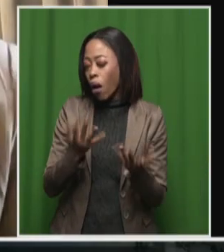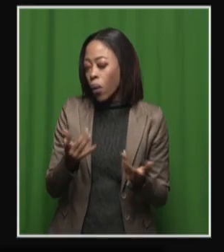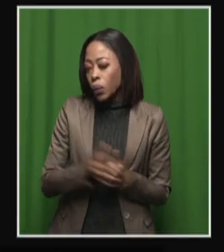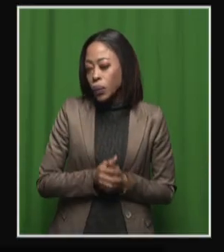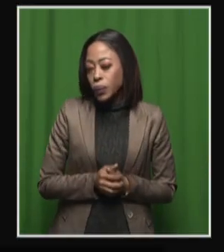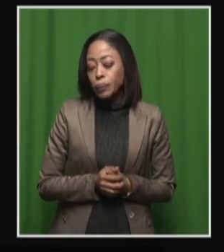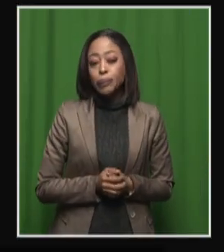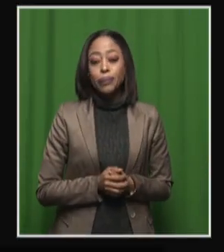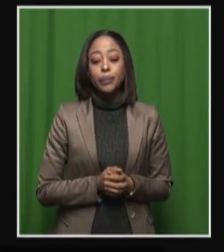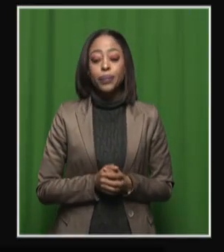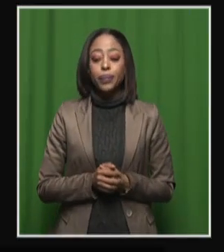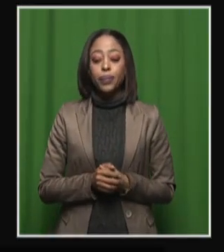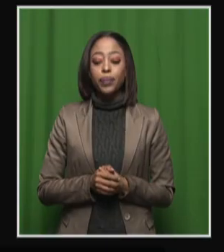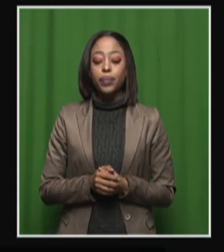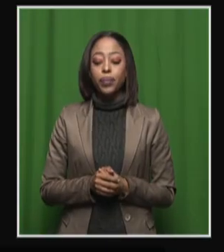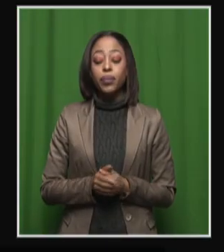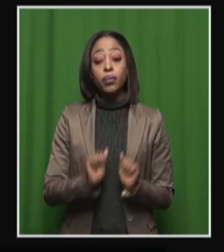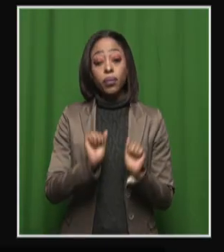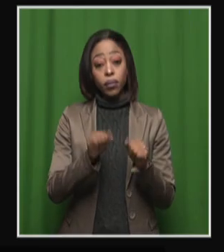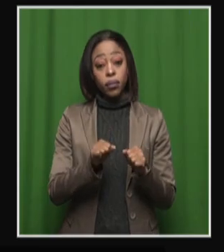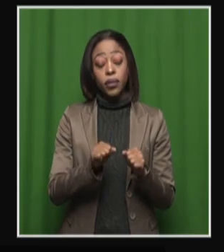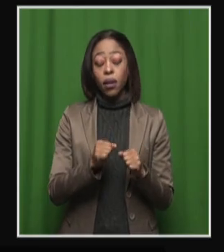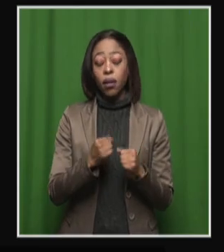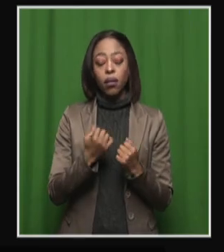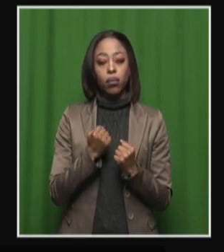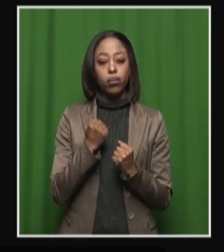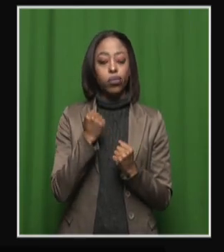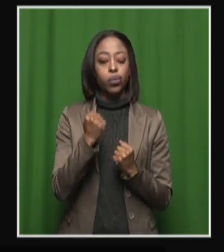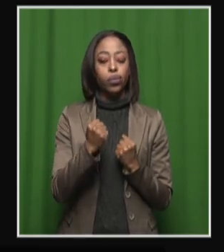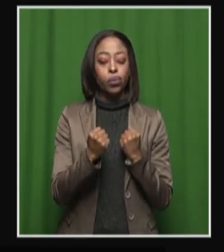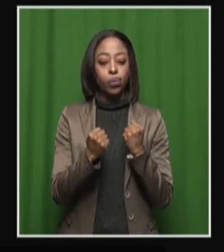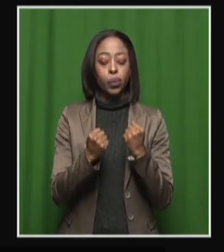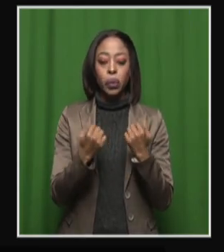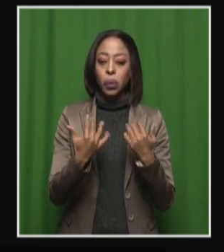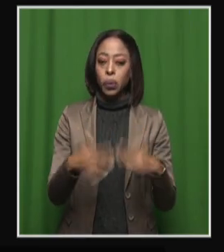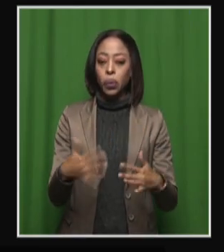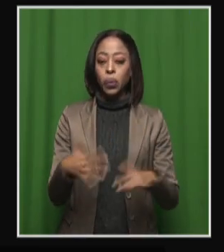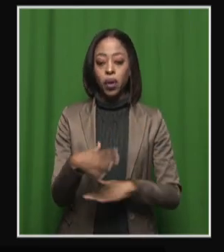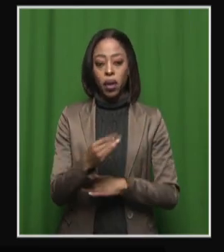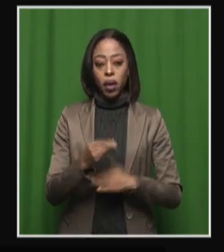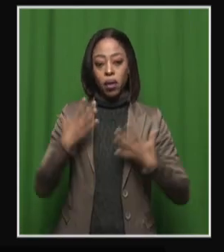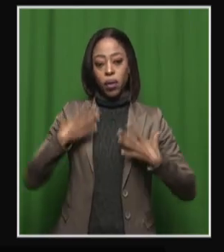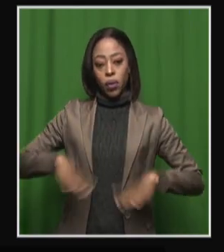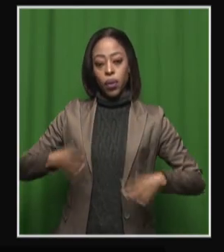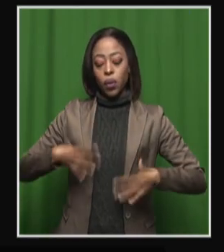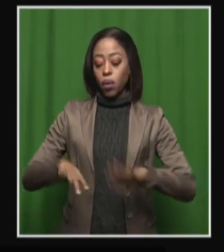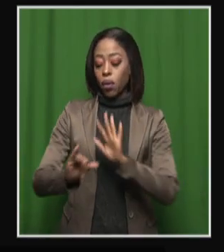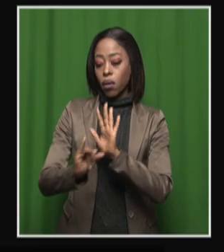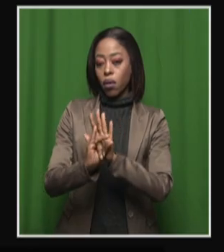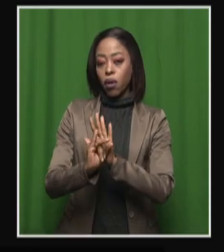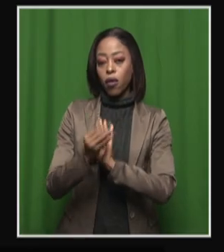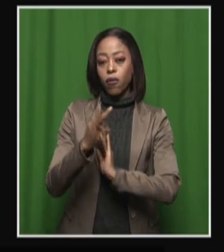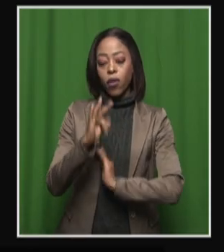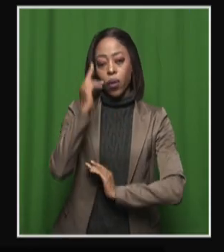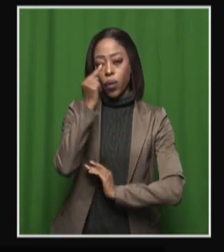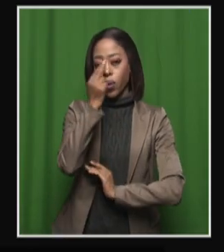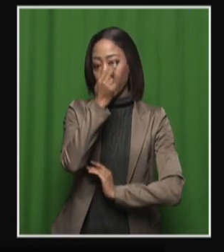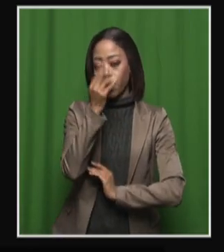So yes, I think there's a daily struggle when it comes to clothing identification for the visually